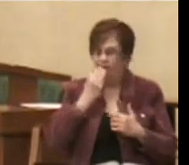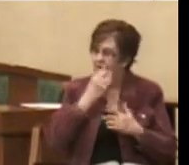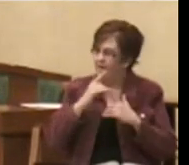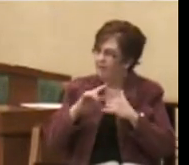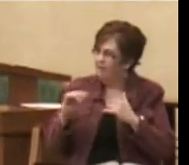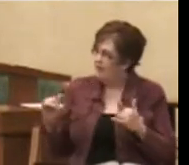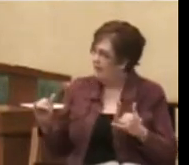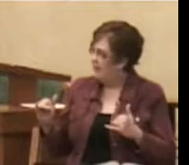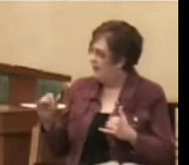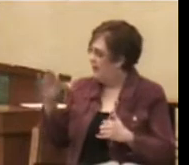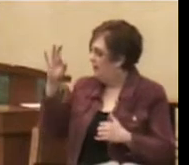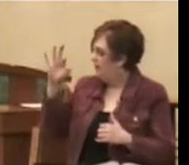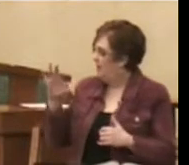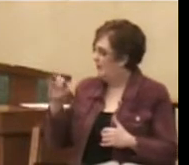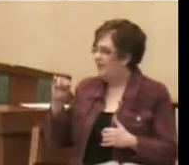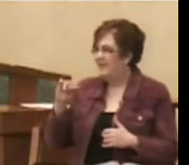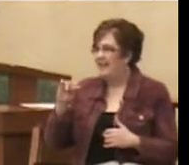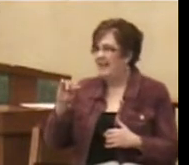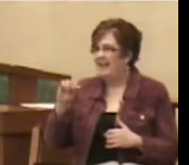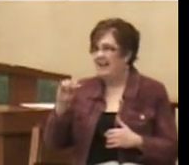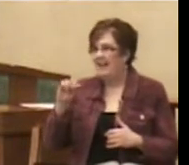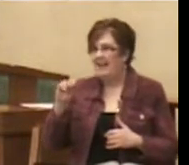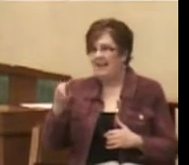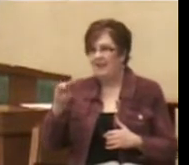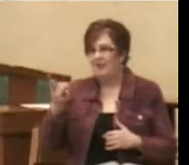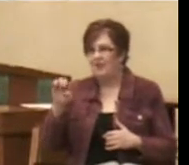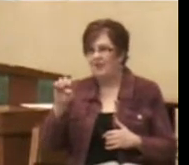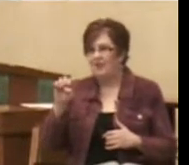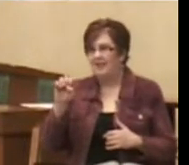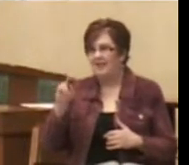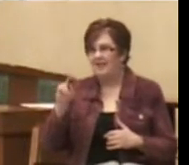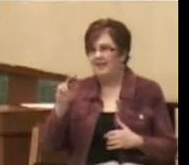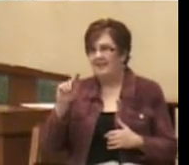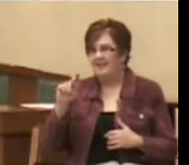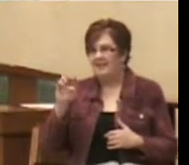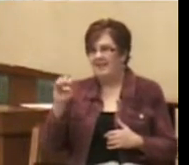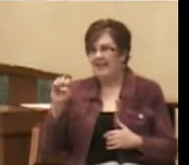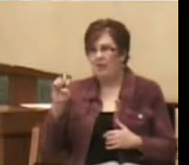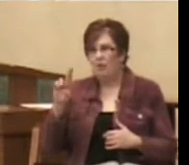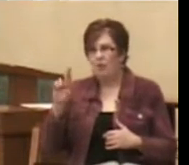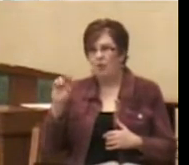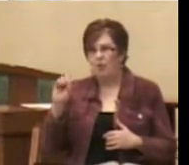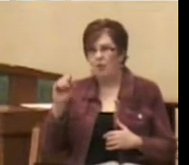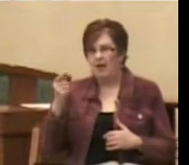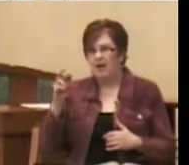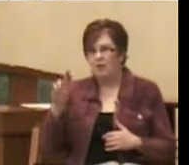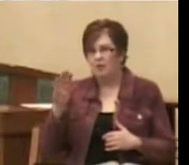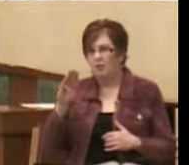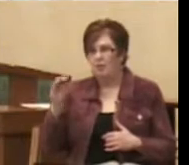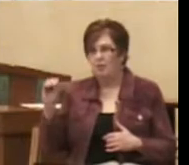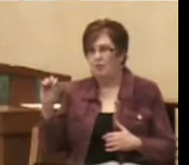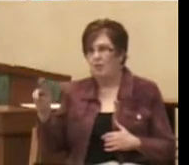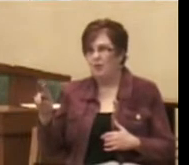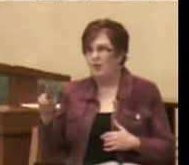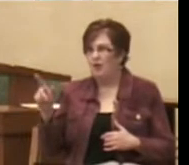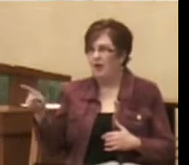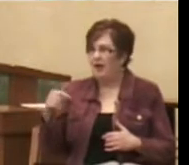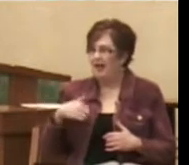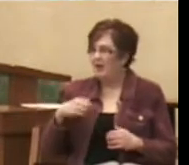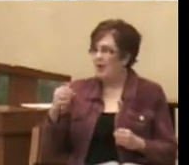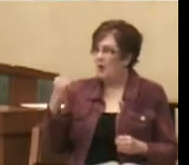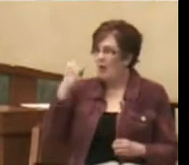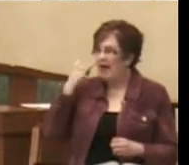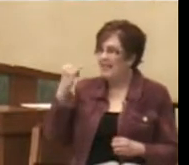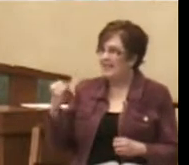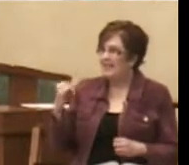Pastor Anjanette's father, Roger Boer, is a master gardener. I had no idea when I wrote this sermon